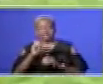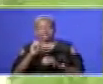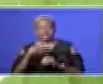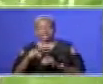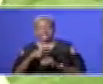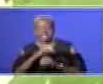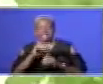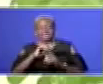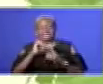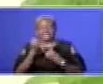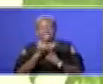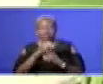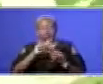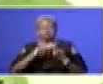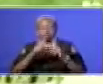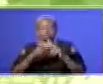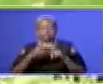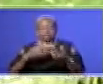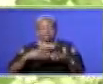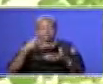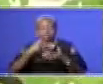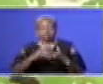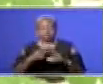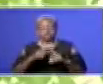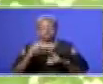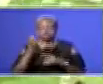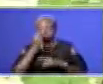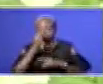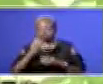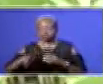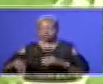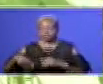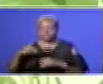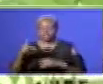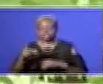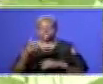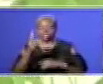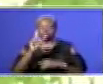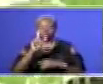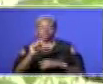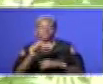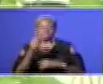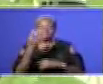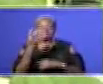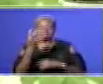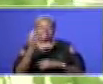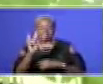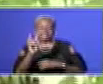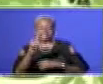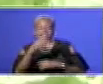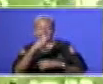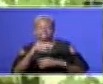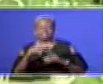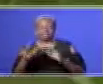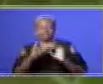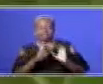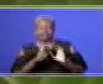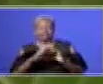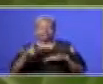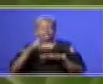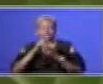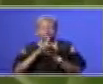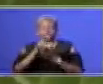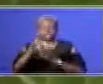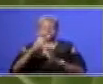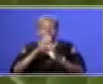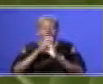an eco-friendly approach to food production. In 2016, the company launched its commercial operation